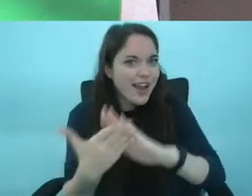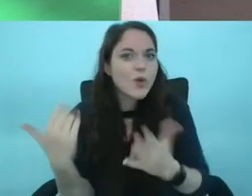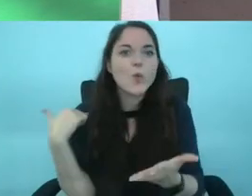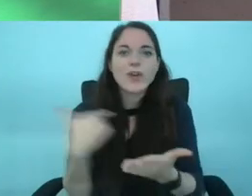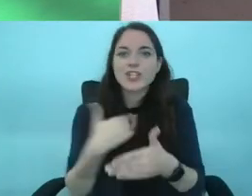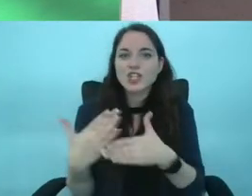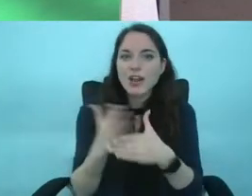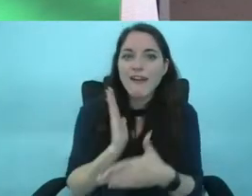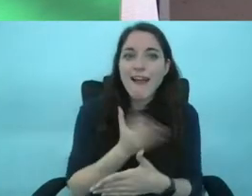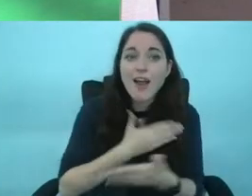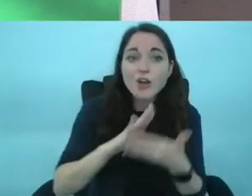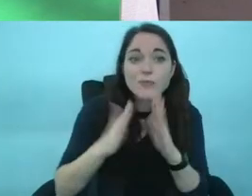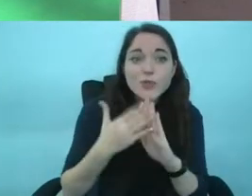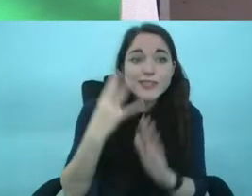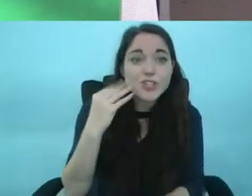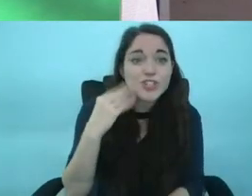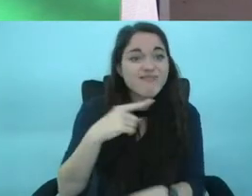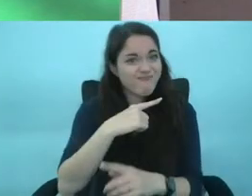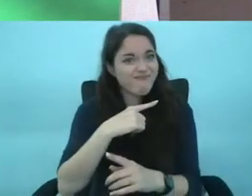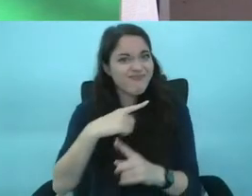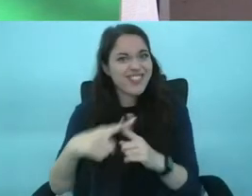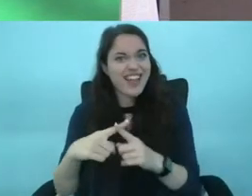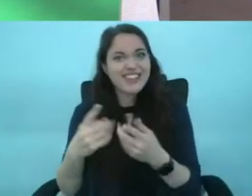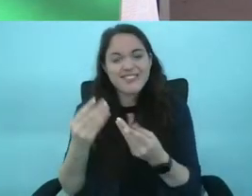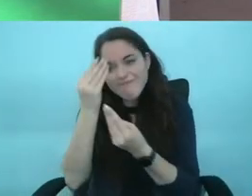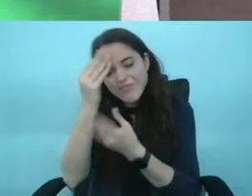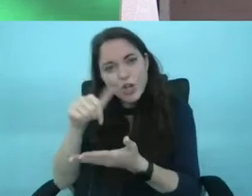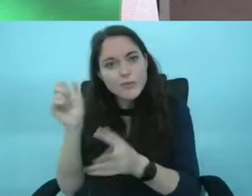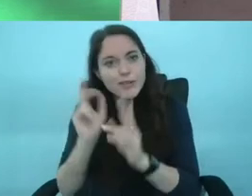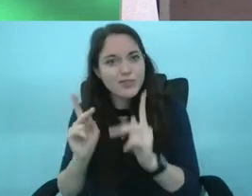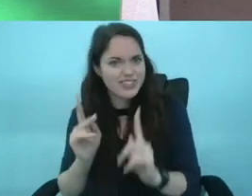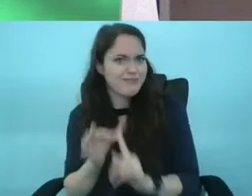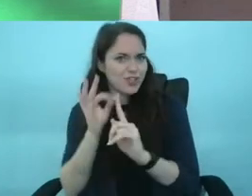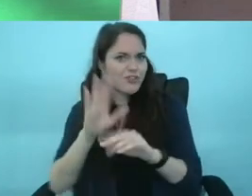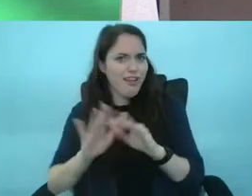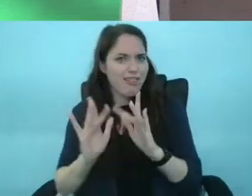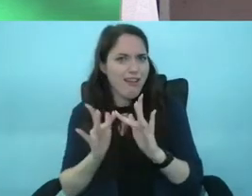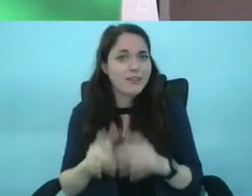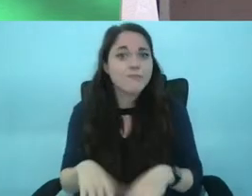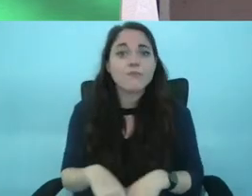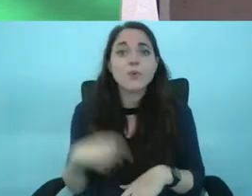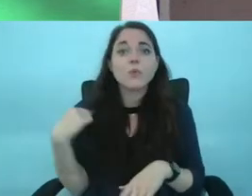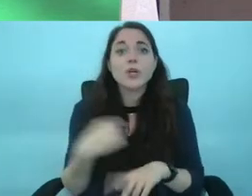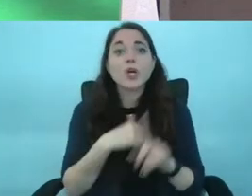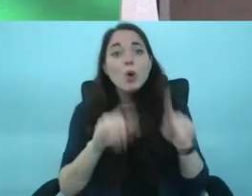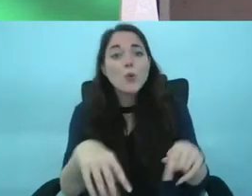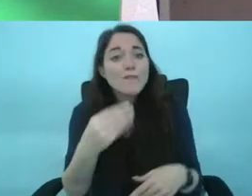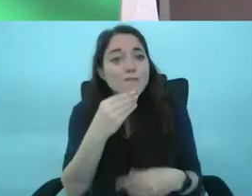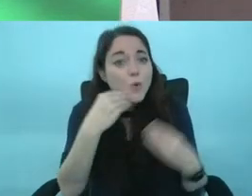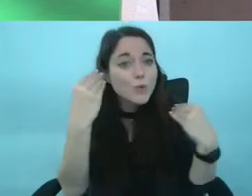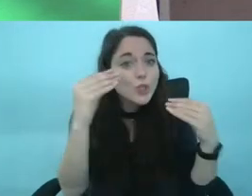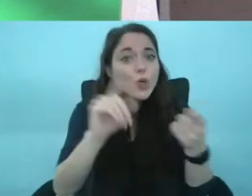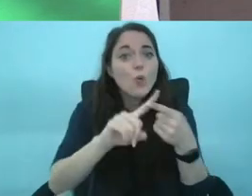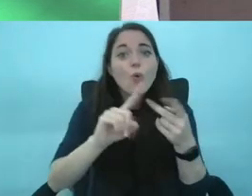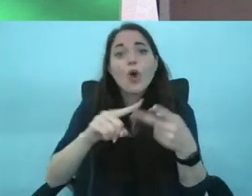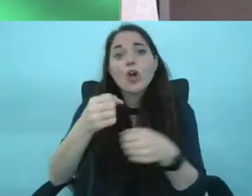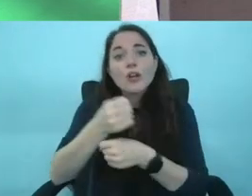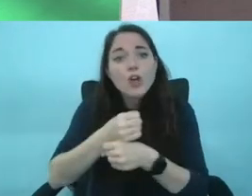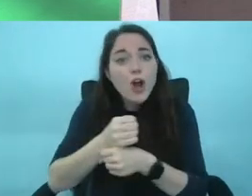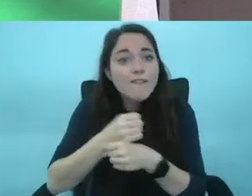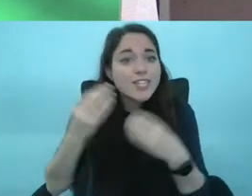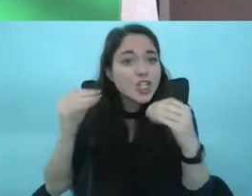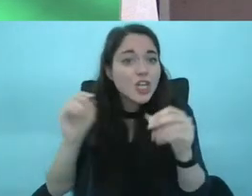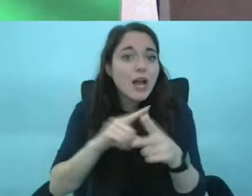especially online. We can go to the grocery store or coffee shop or restaurant and live out our values